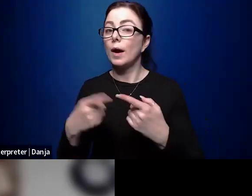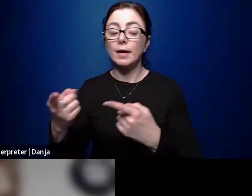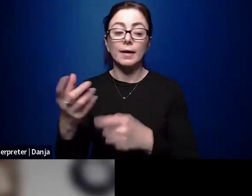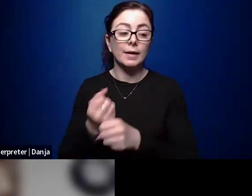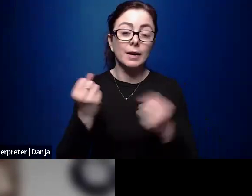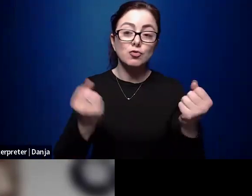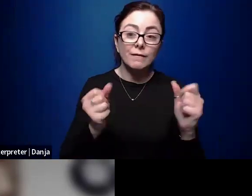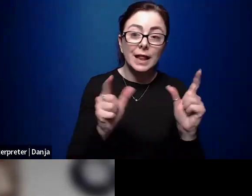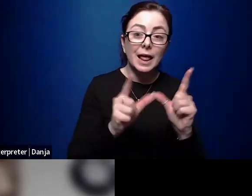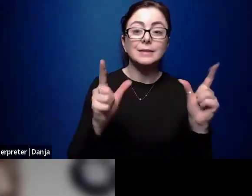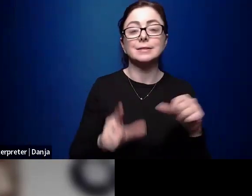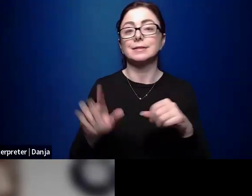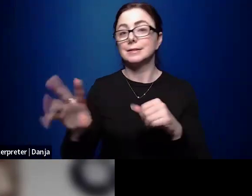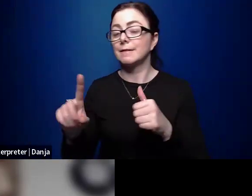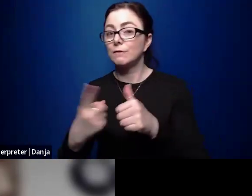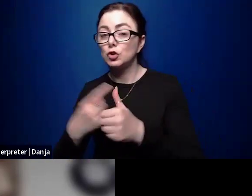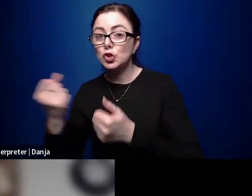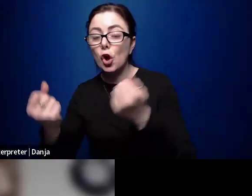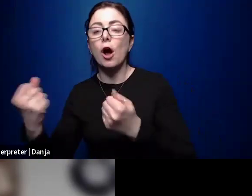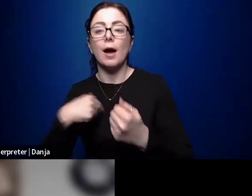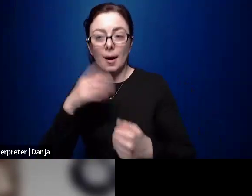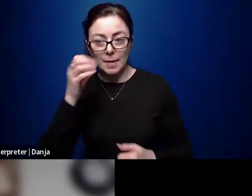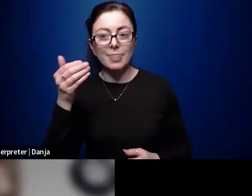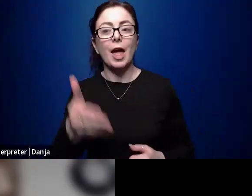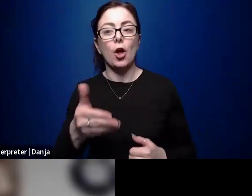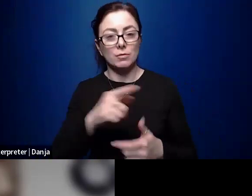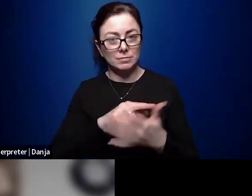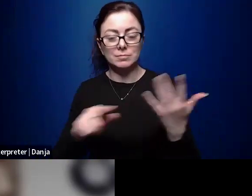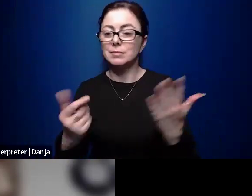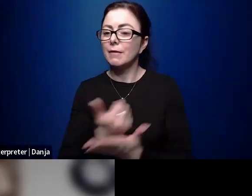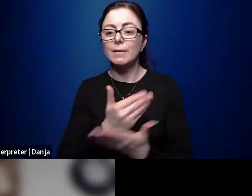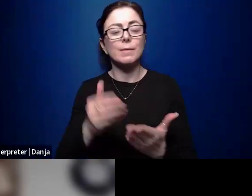and his first car. Everything gonna be fine.